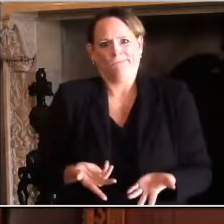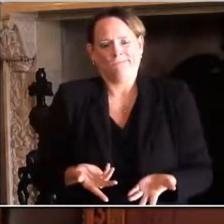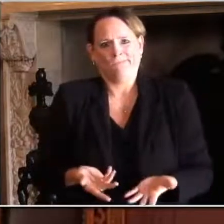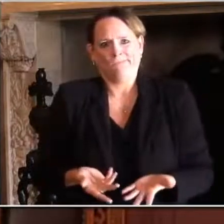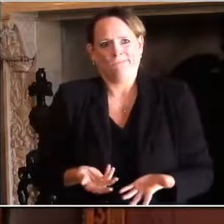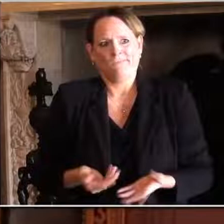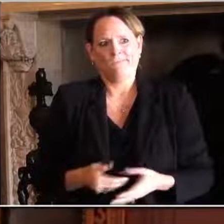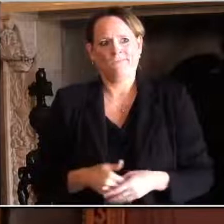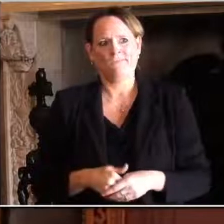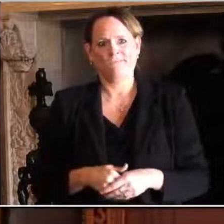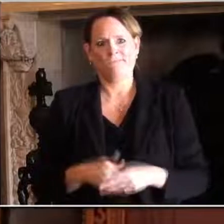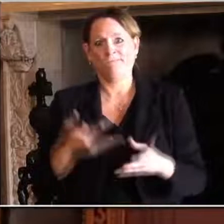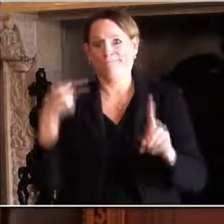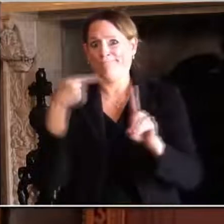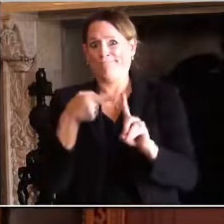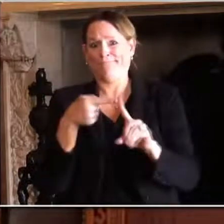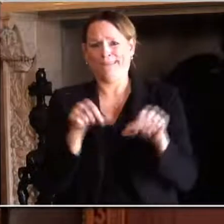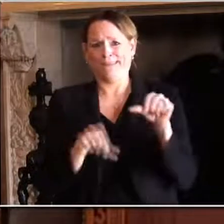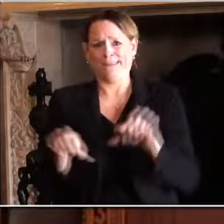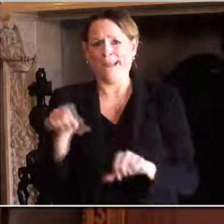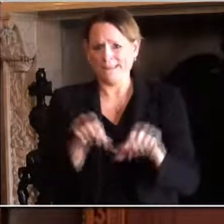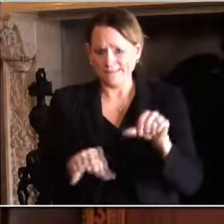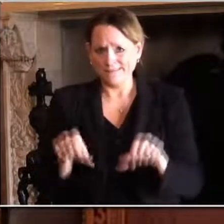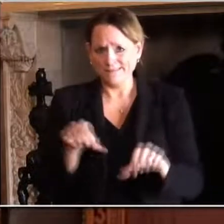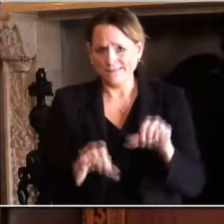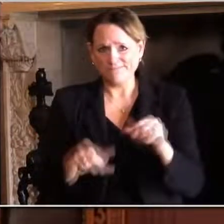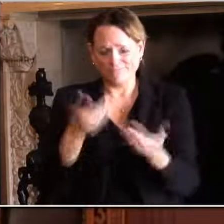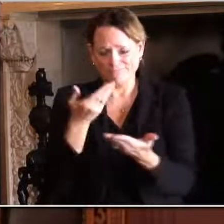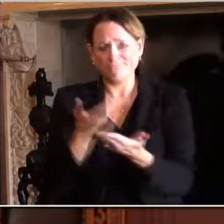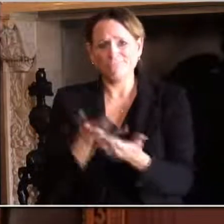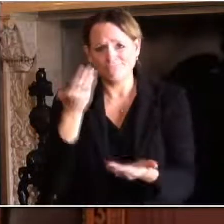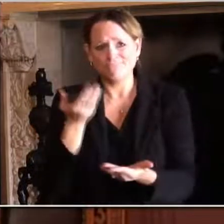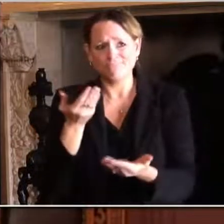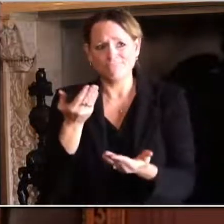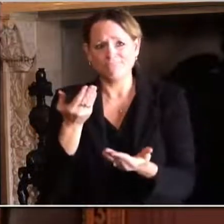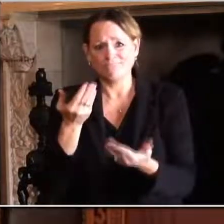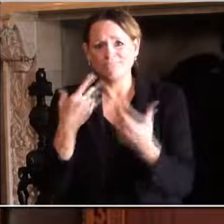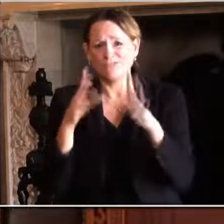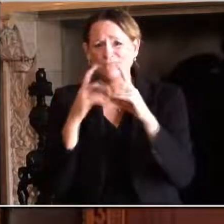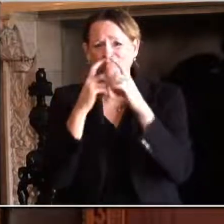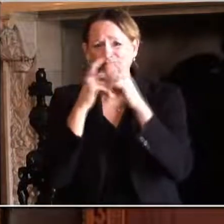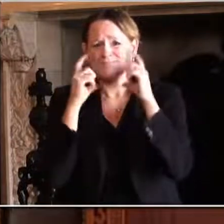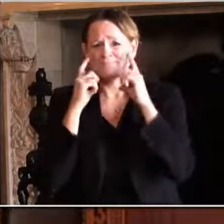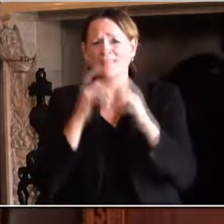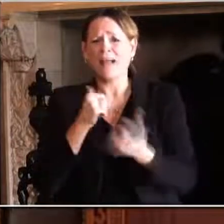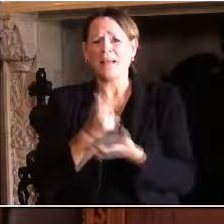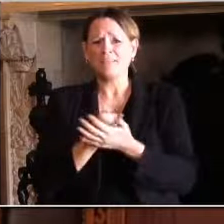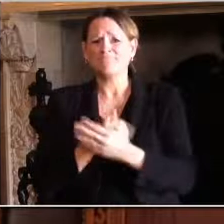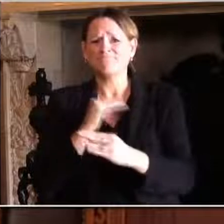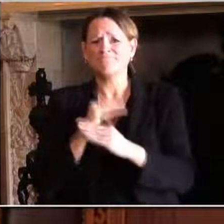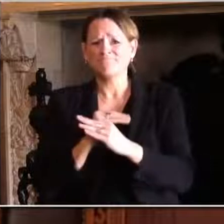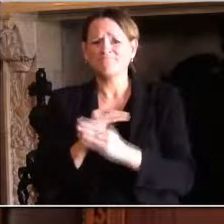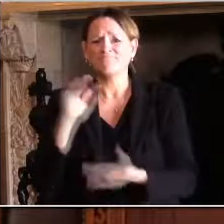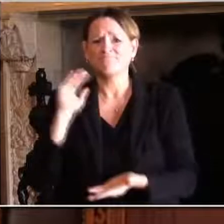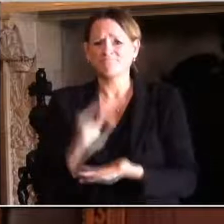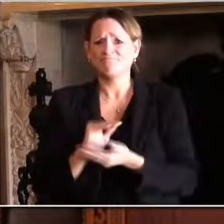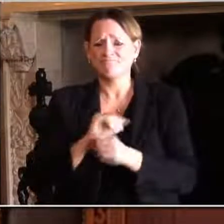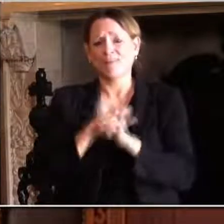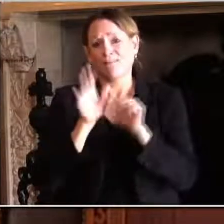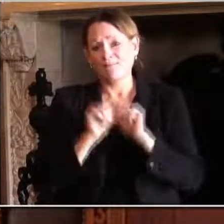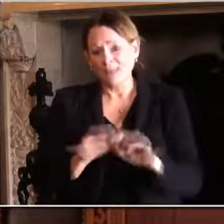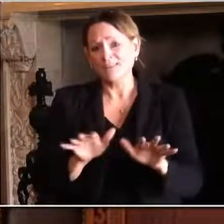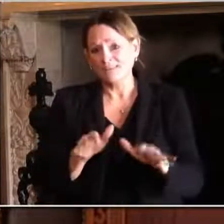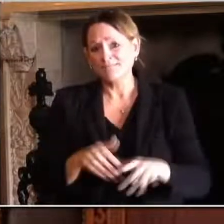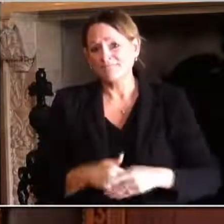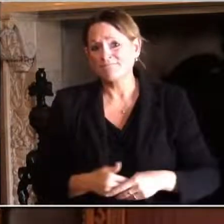mask will help stop the transmission of this disease. Do I think that there are going to be people